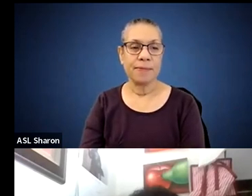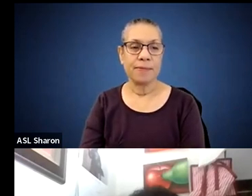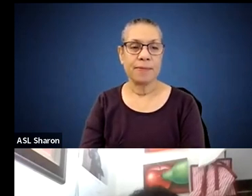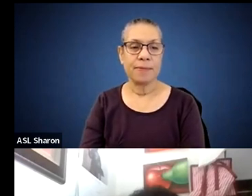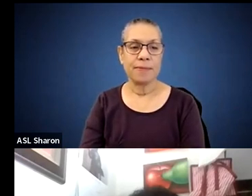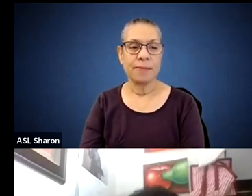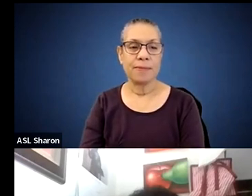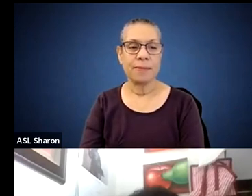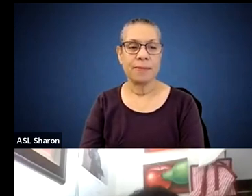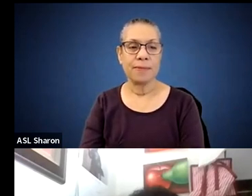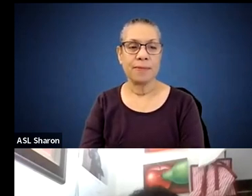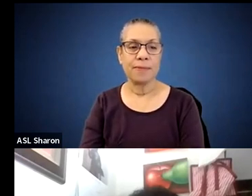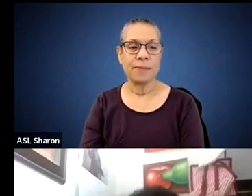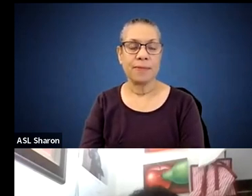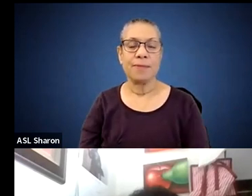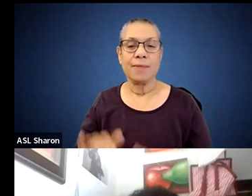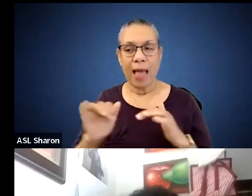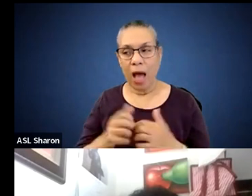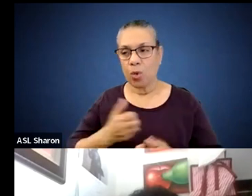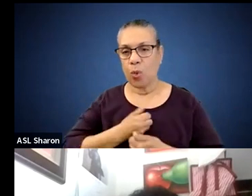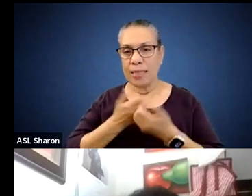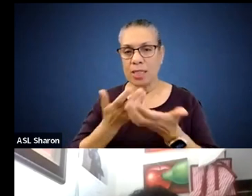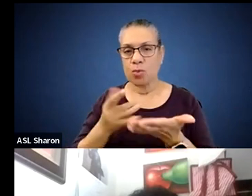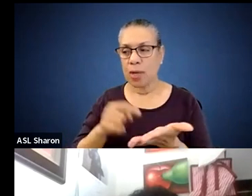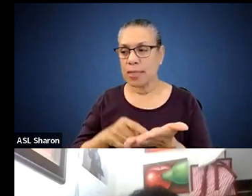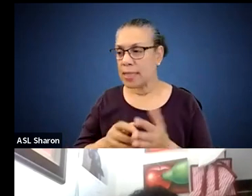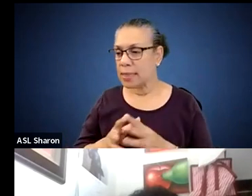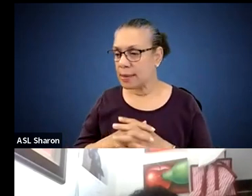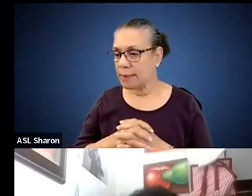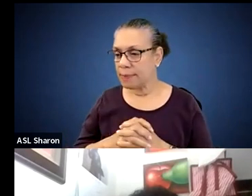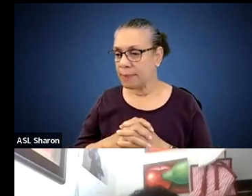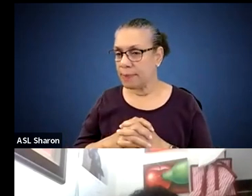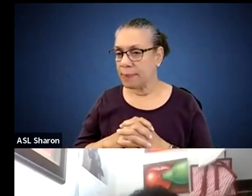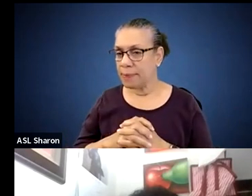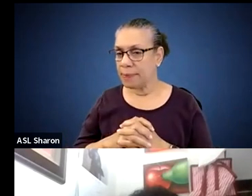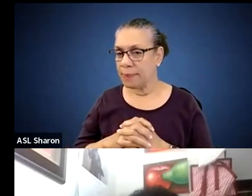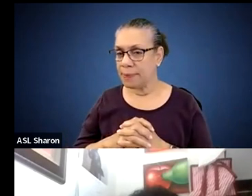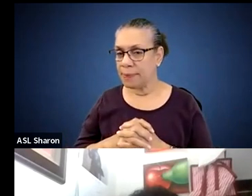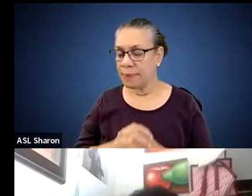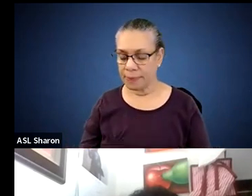what how do I explain this um